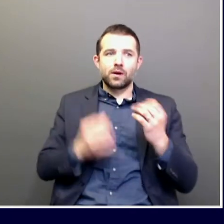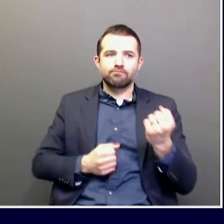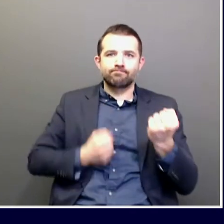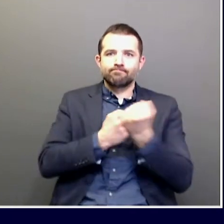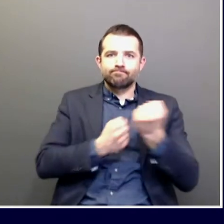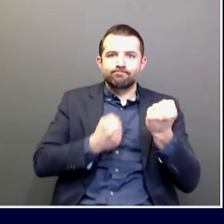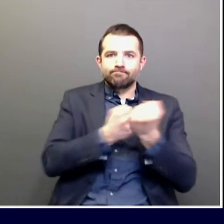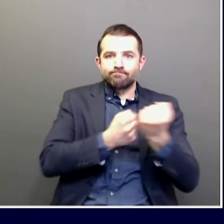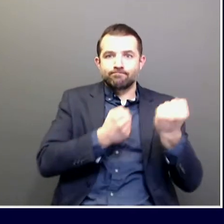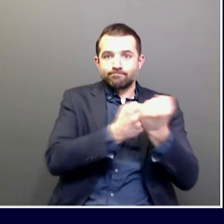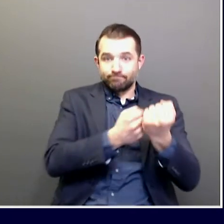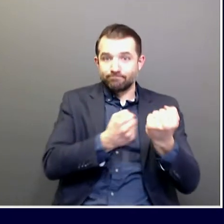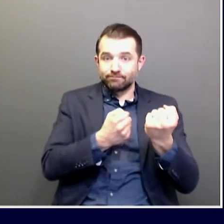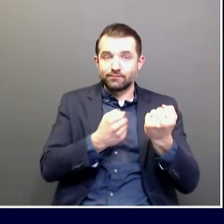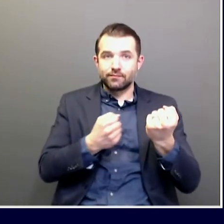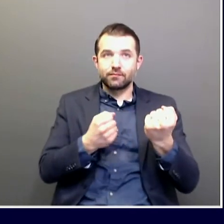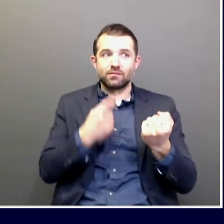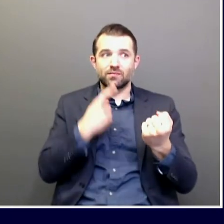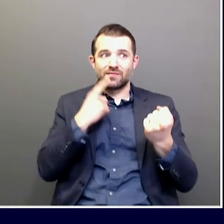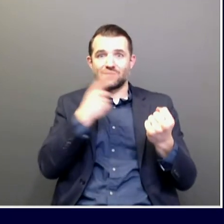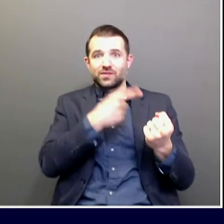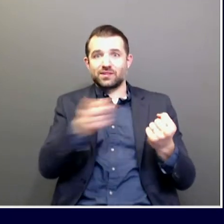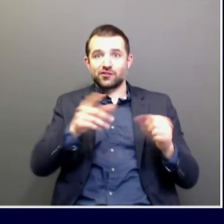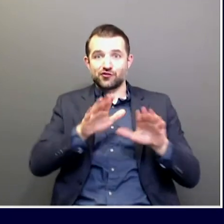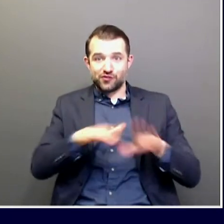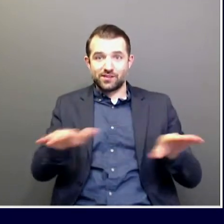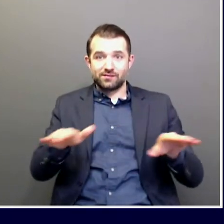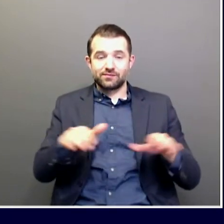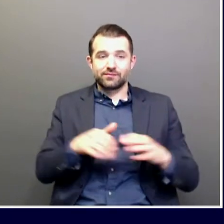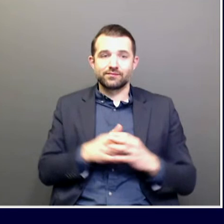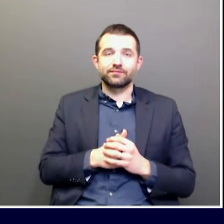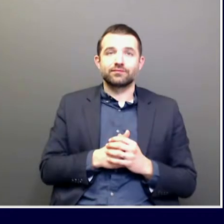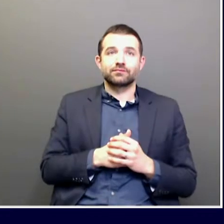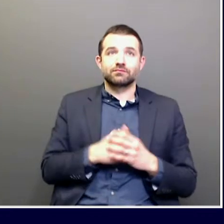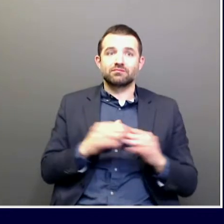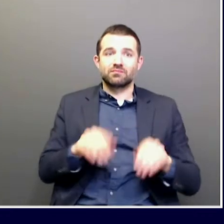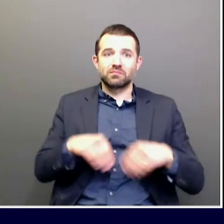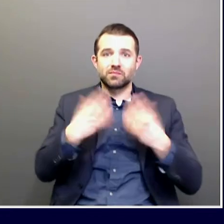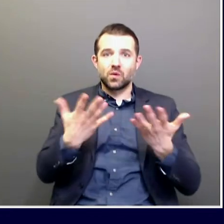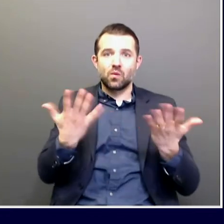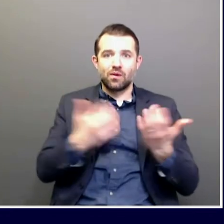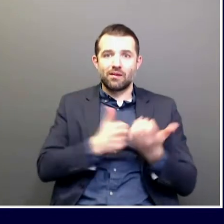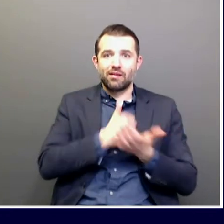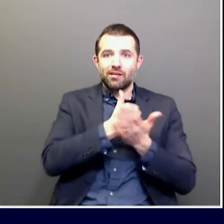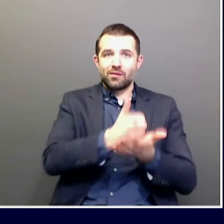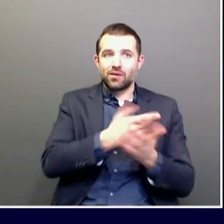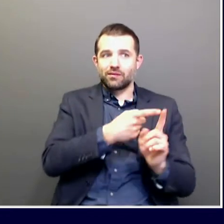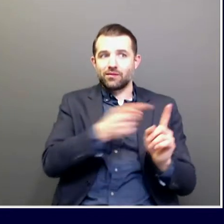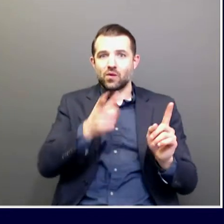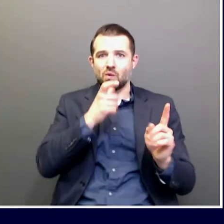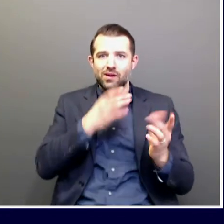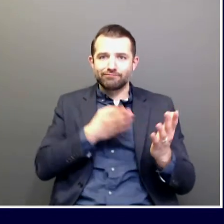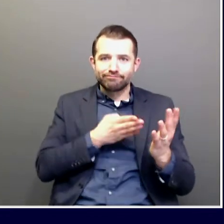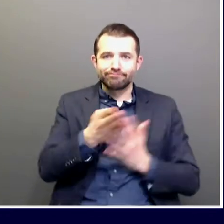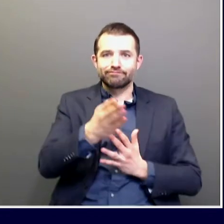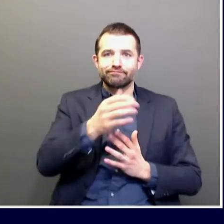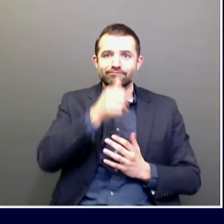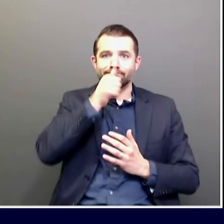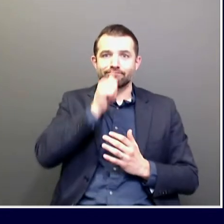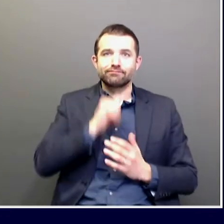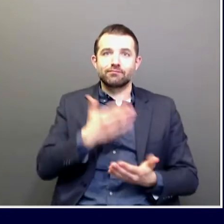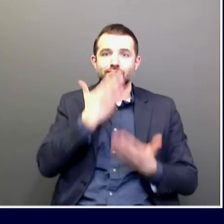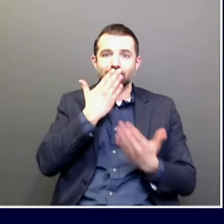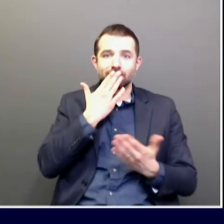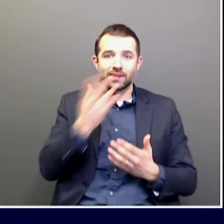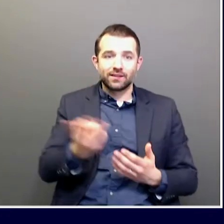these conversations, specific to this, or you're still speaking with superintendents regularly about these sorts of issues.